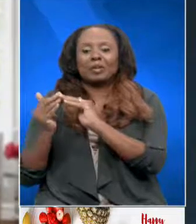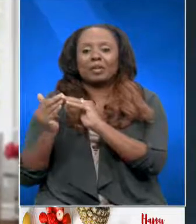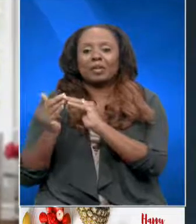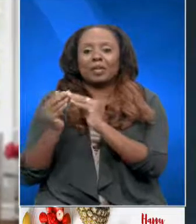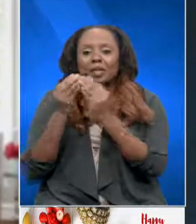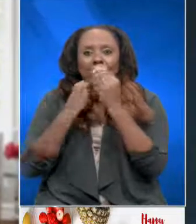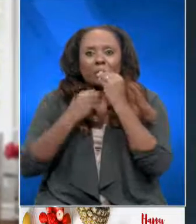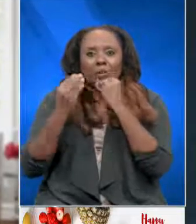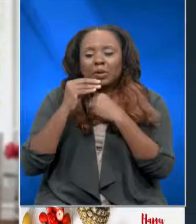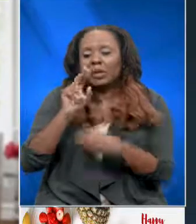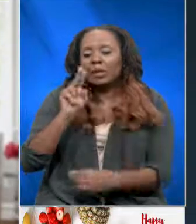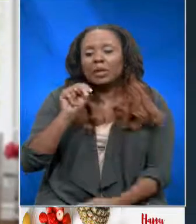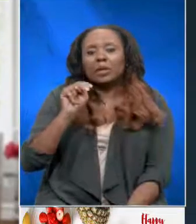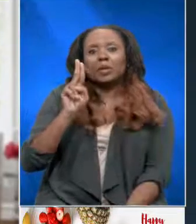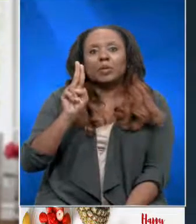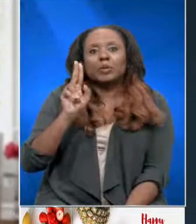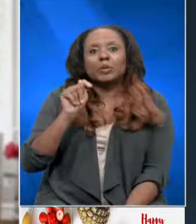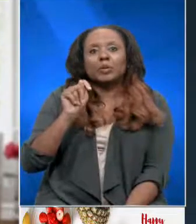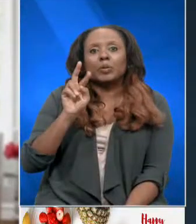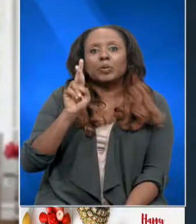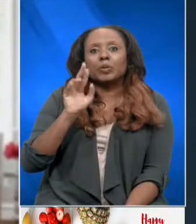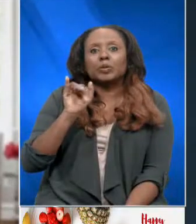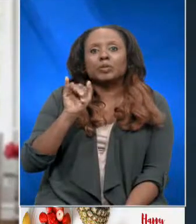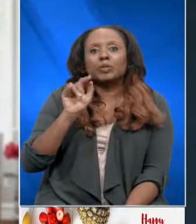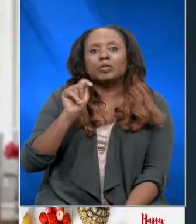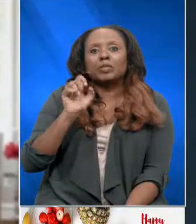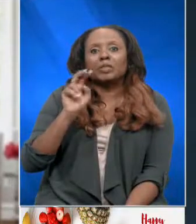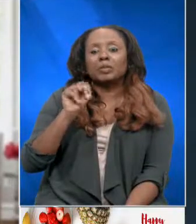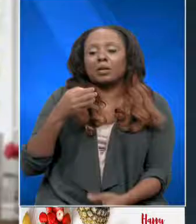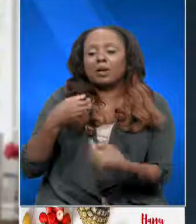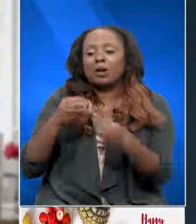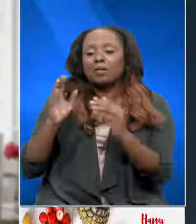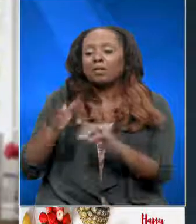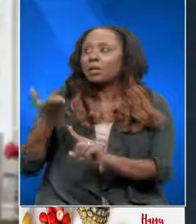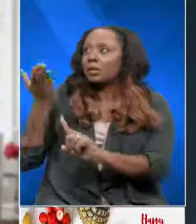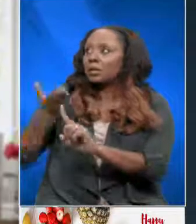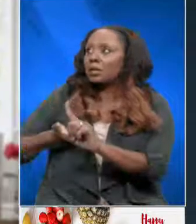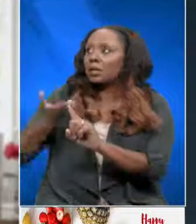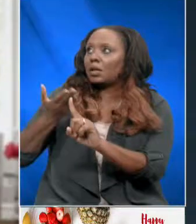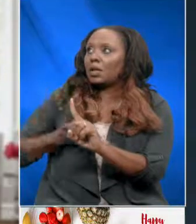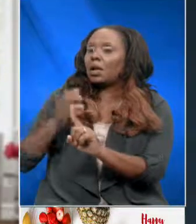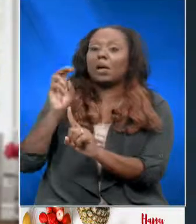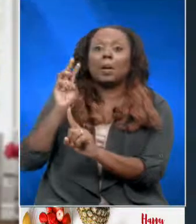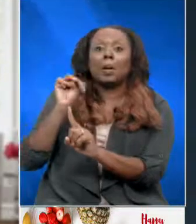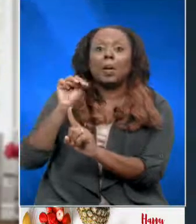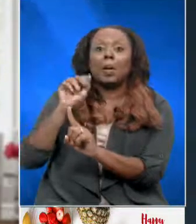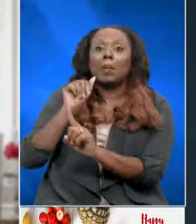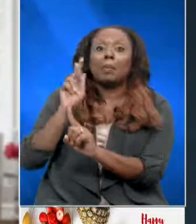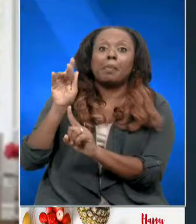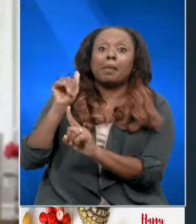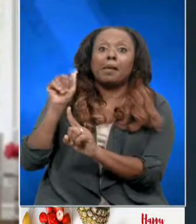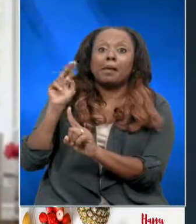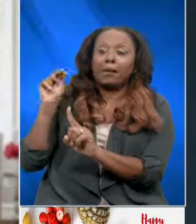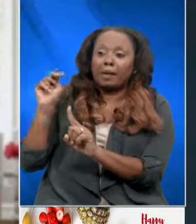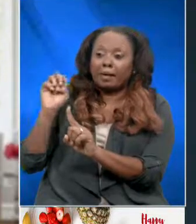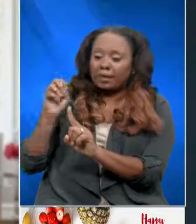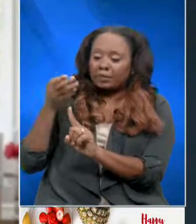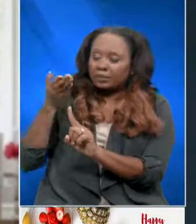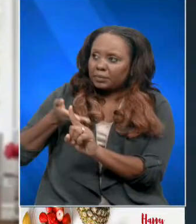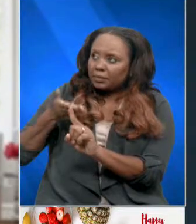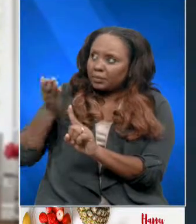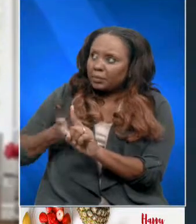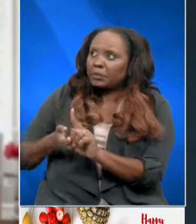and Nutritionist Marianne Burnham. And before we went to break, Marianne took us on a journey in the